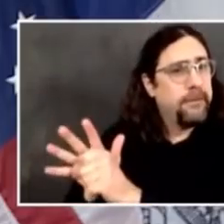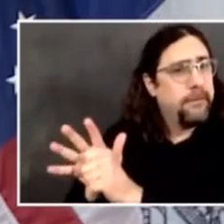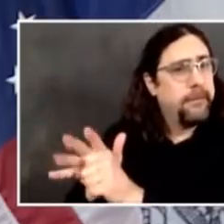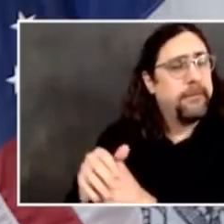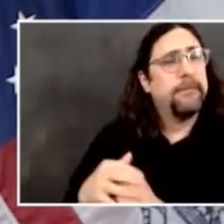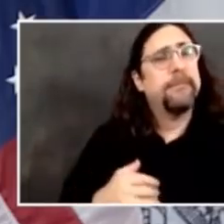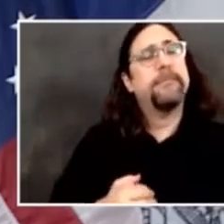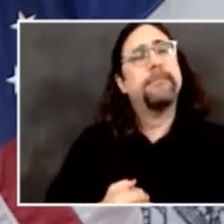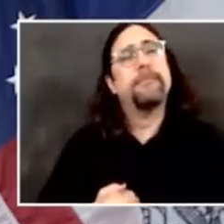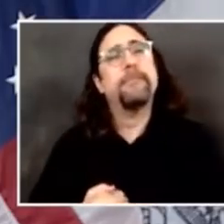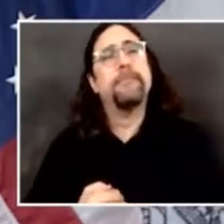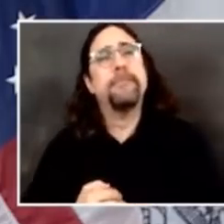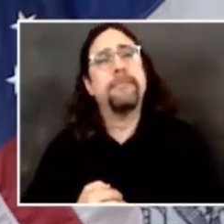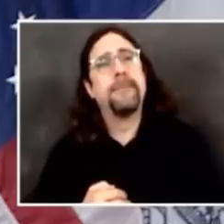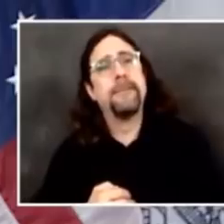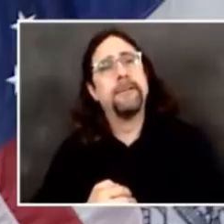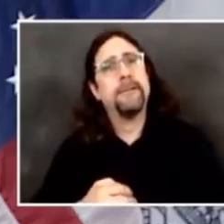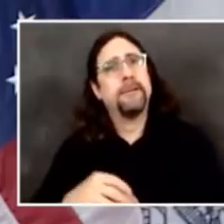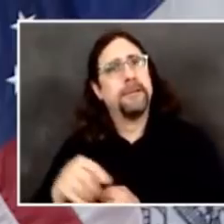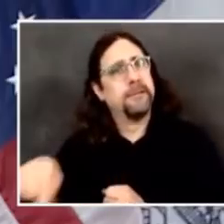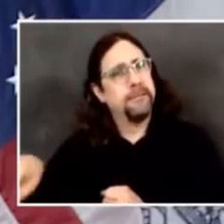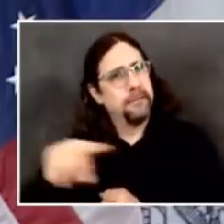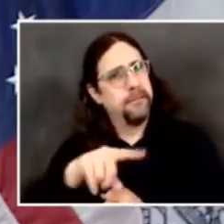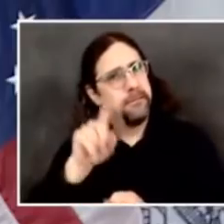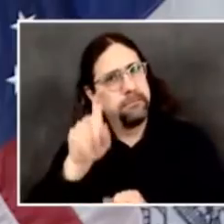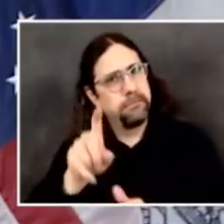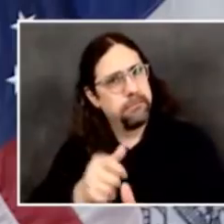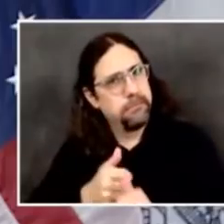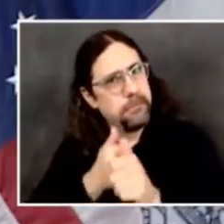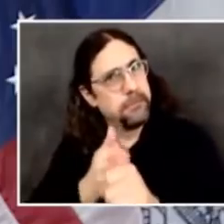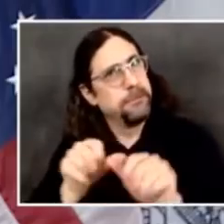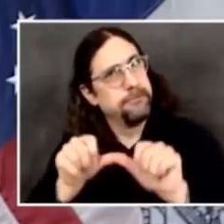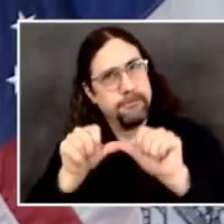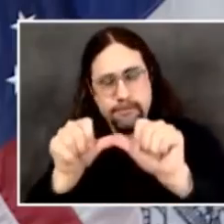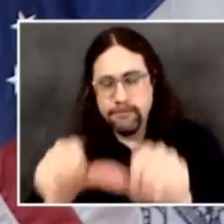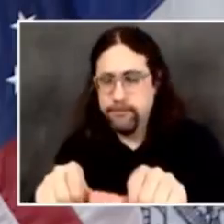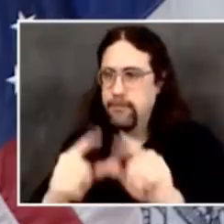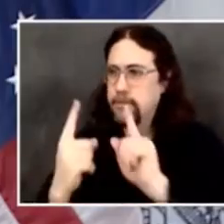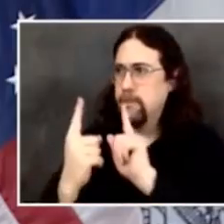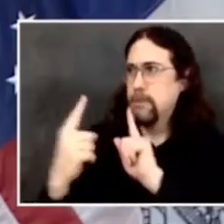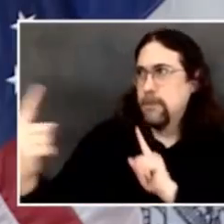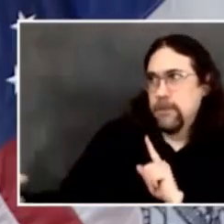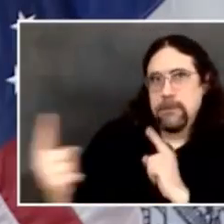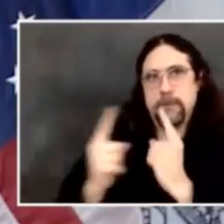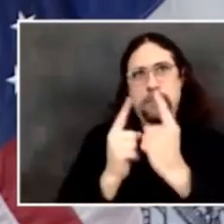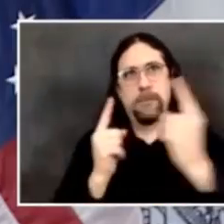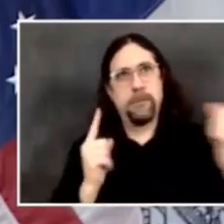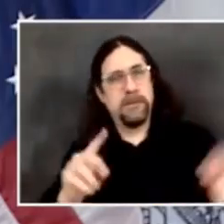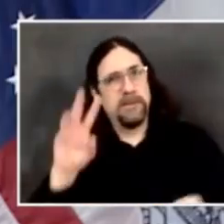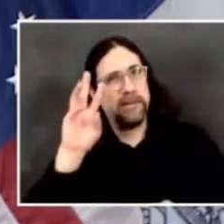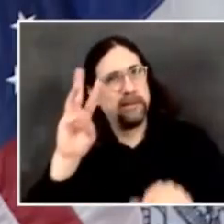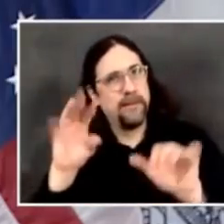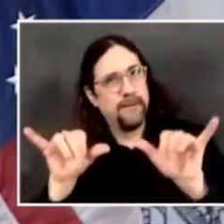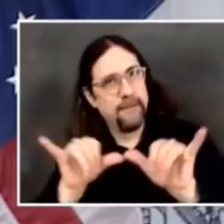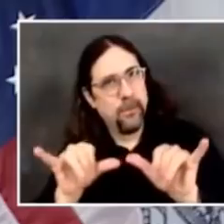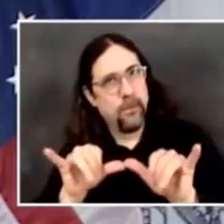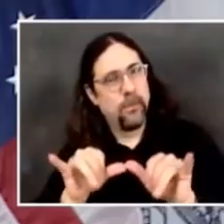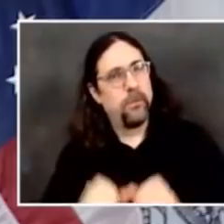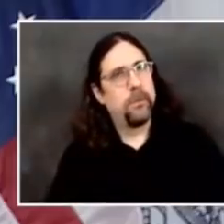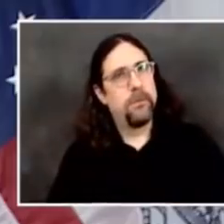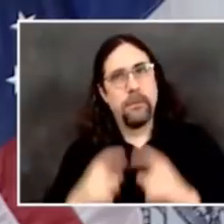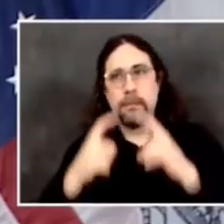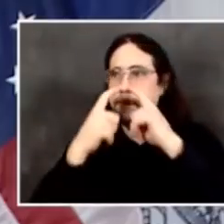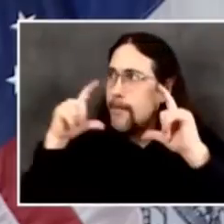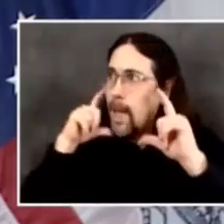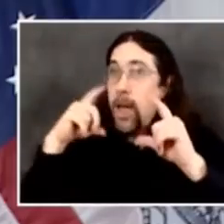by putting on those face coverings. All of that is part of protecting our healthcare heroes and protecting each other, and it works,